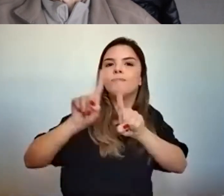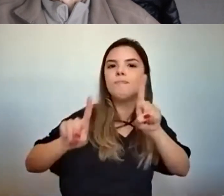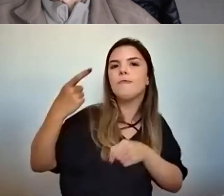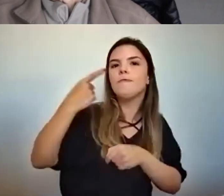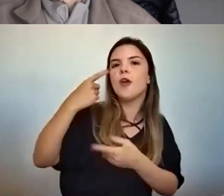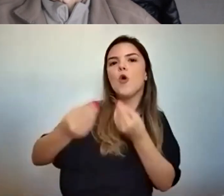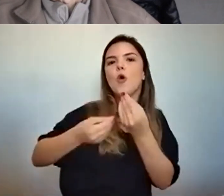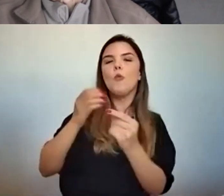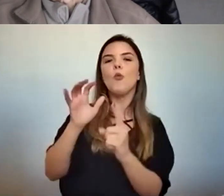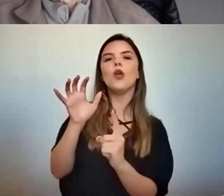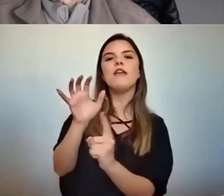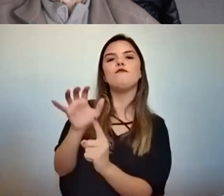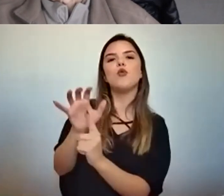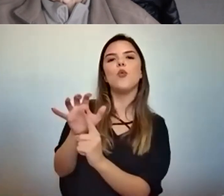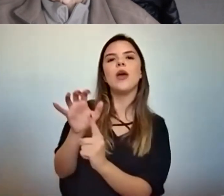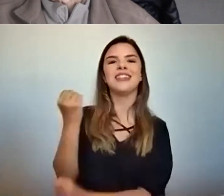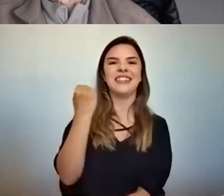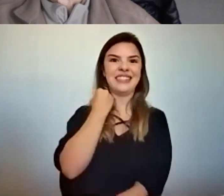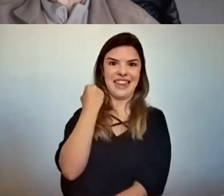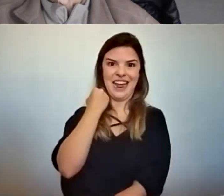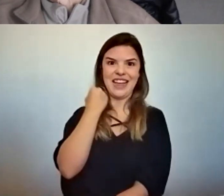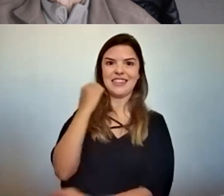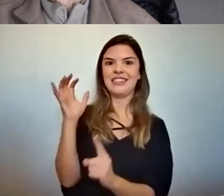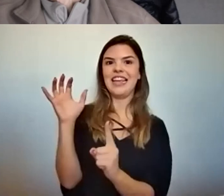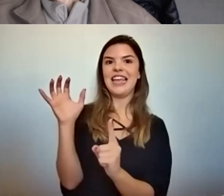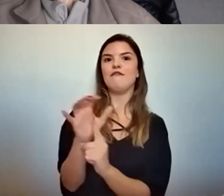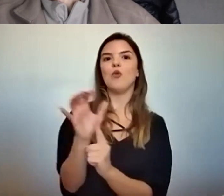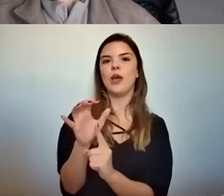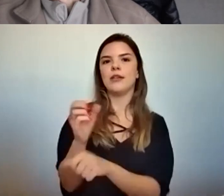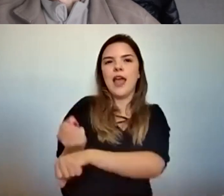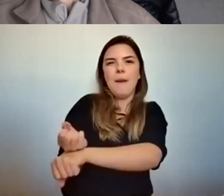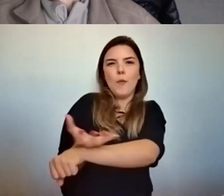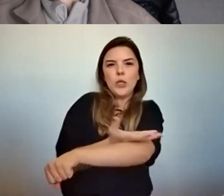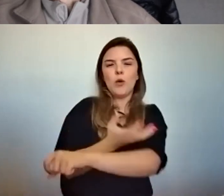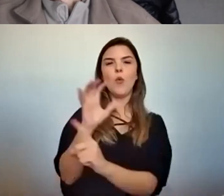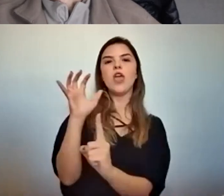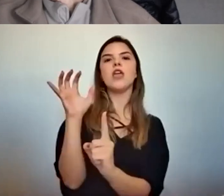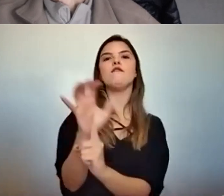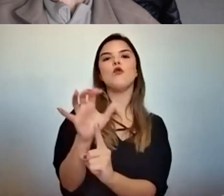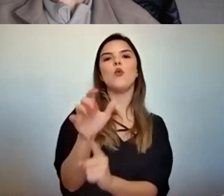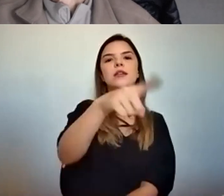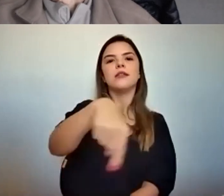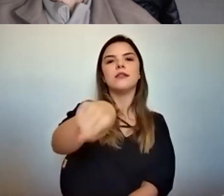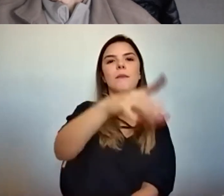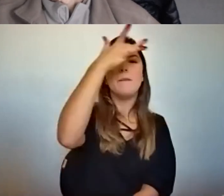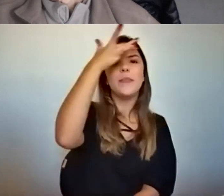influence of stress, the influence of emotions on